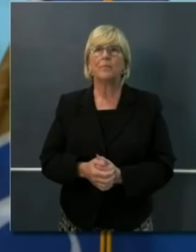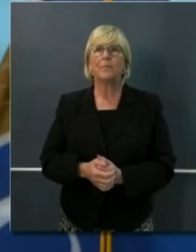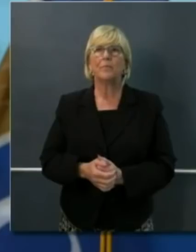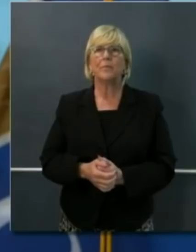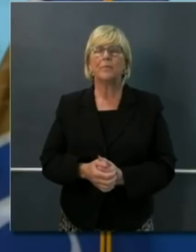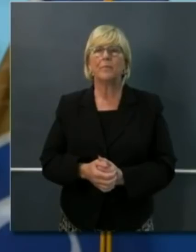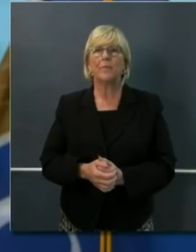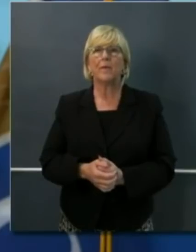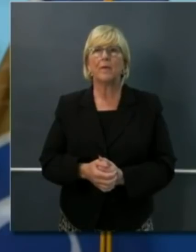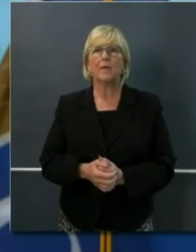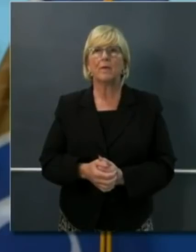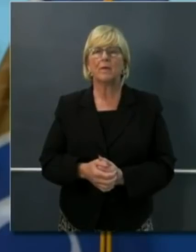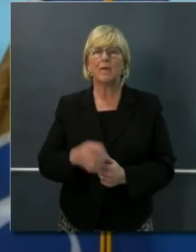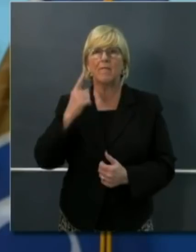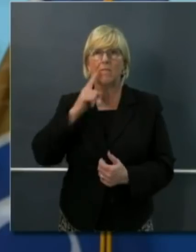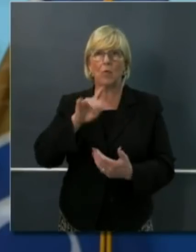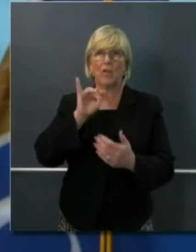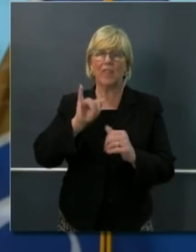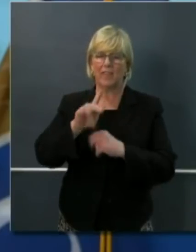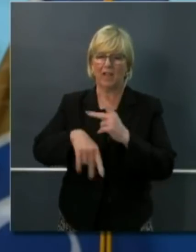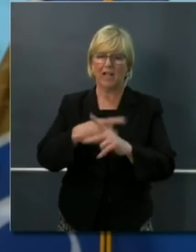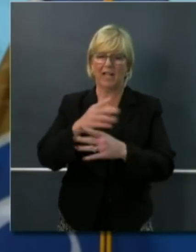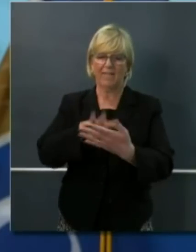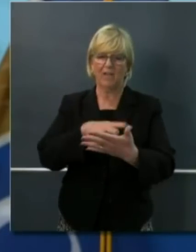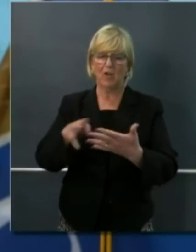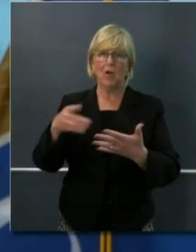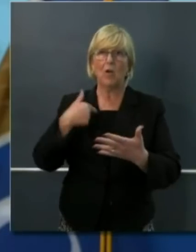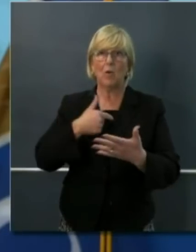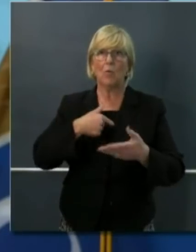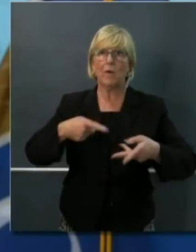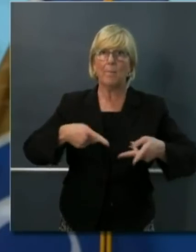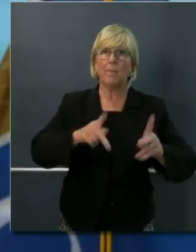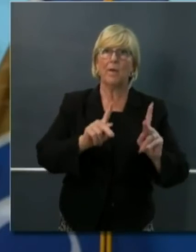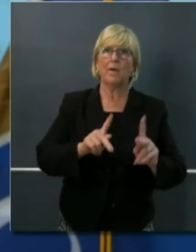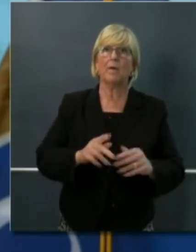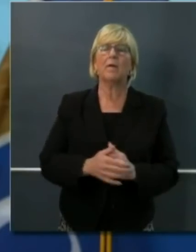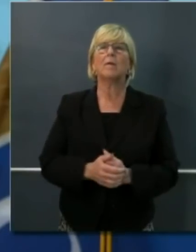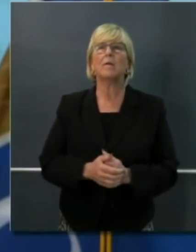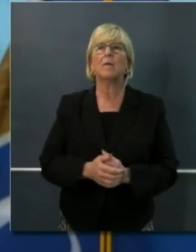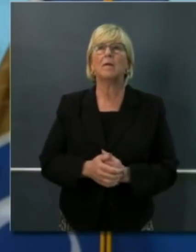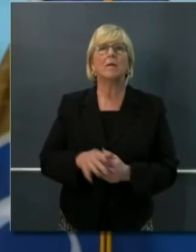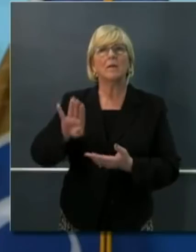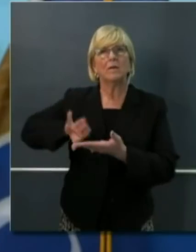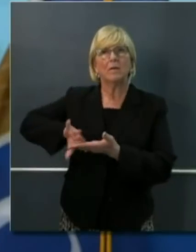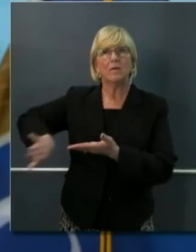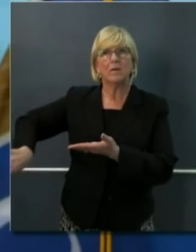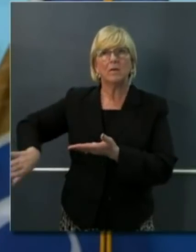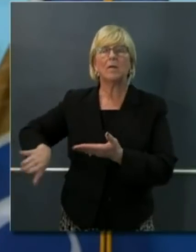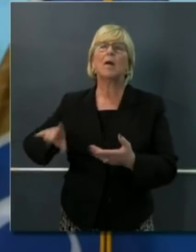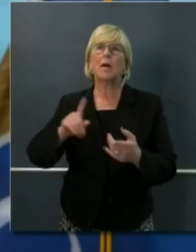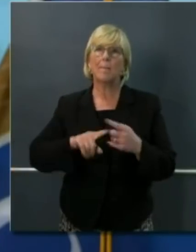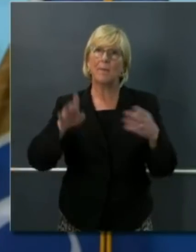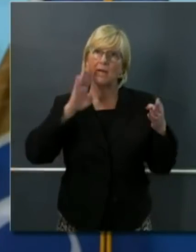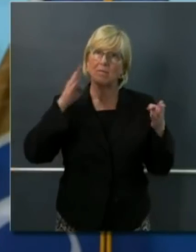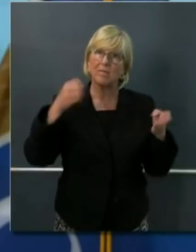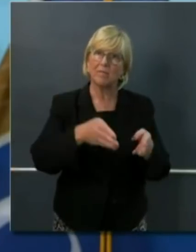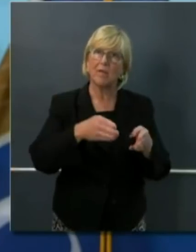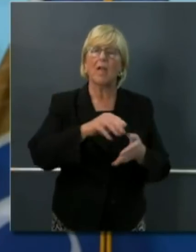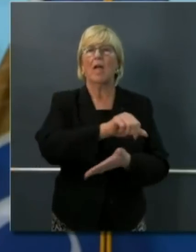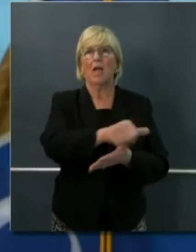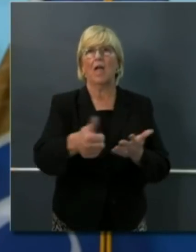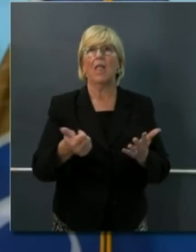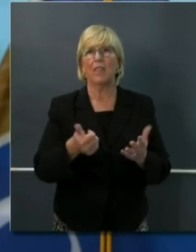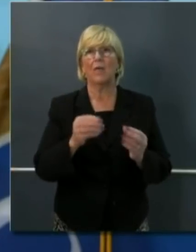the prioritizations for scheduled surgeries that we're putting out today. So that would exclude that space, but broadly include those other